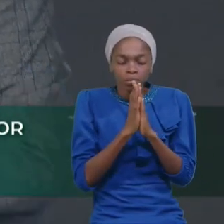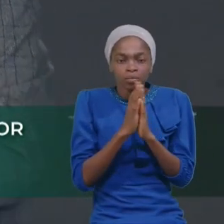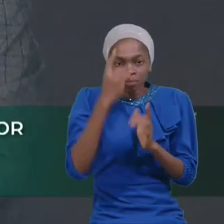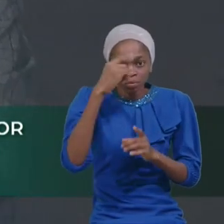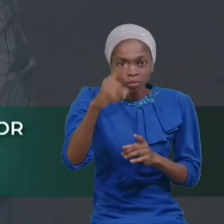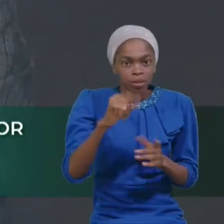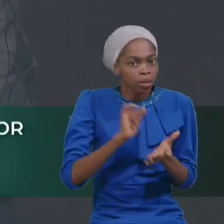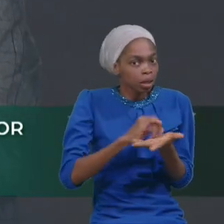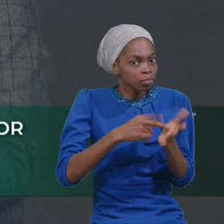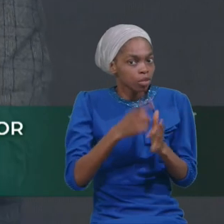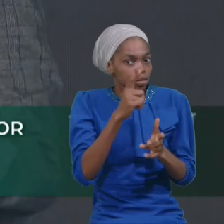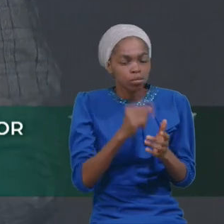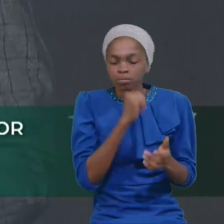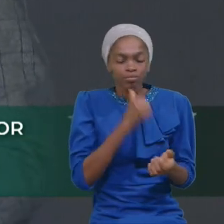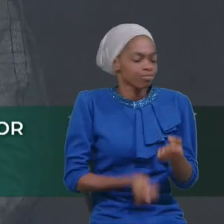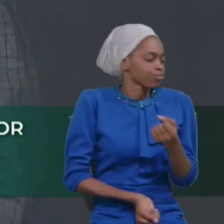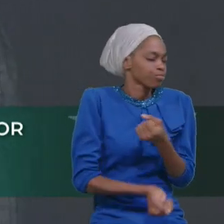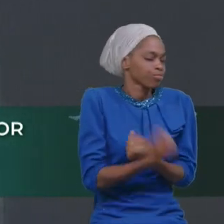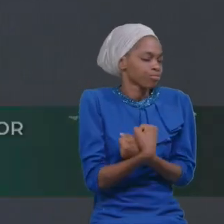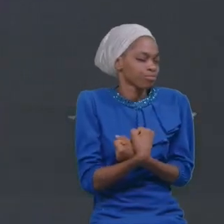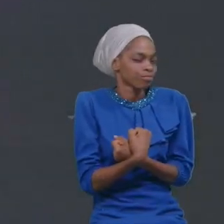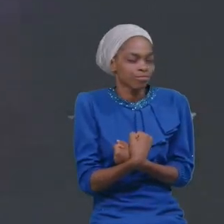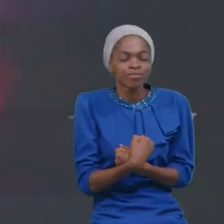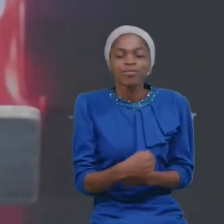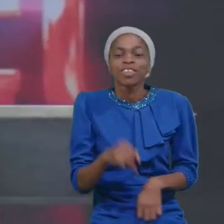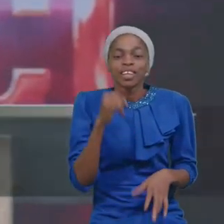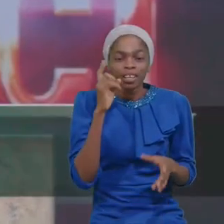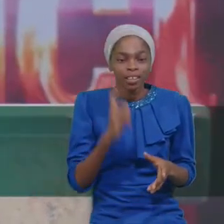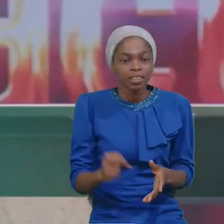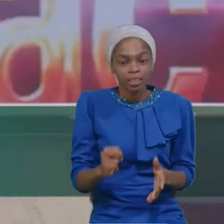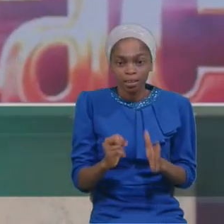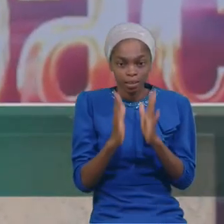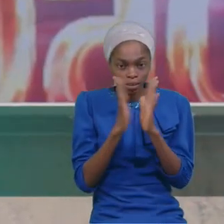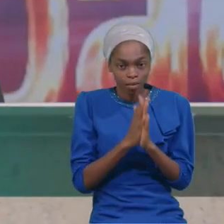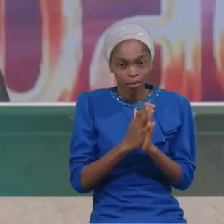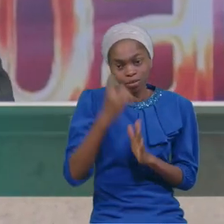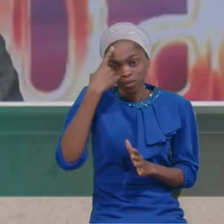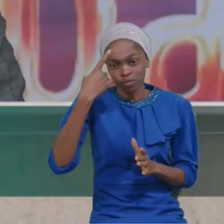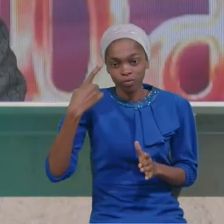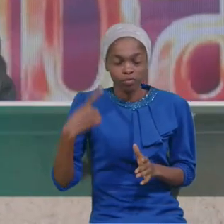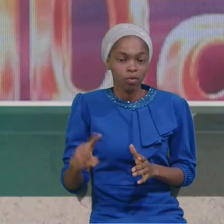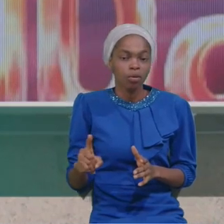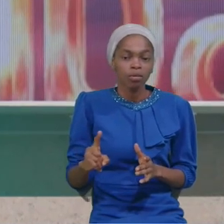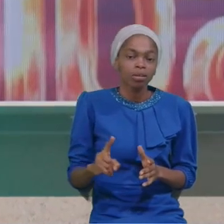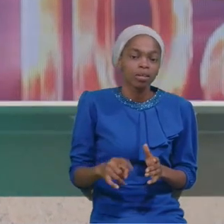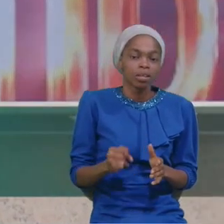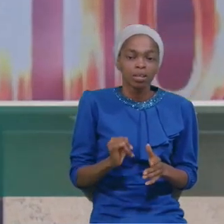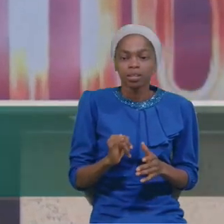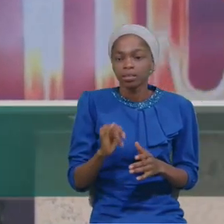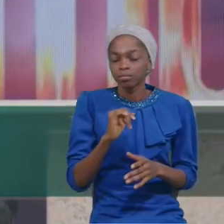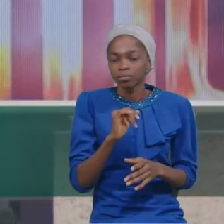the intercessor. And J is joyfulness for the joyless by